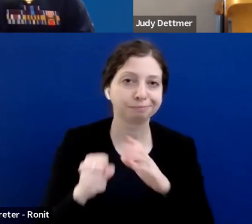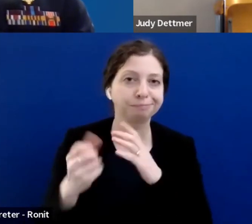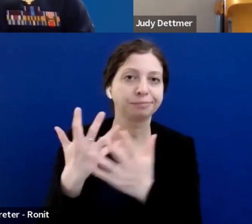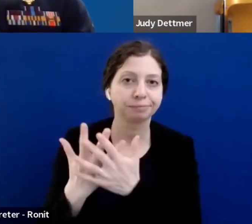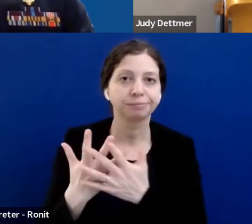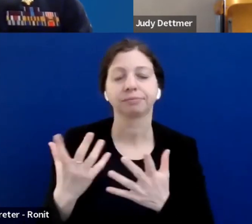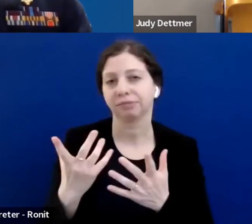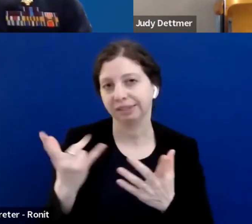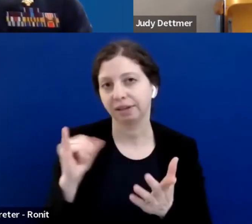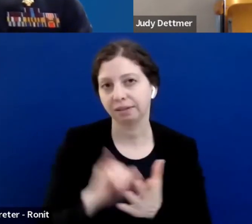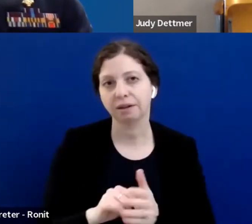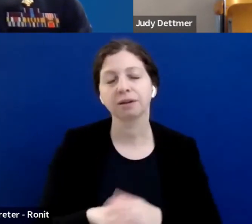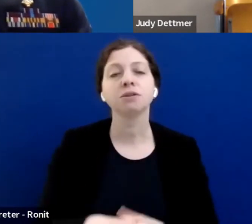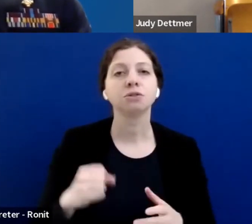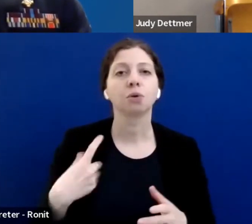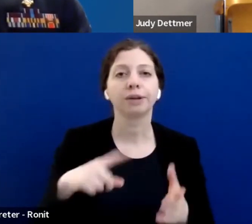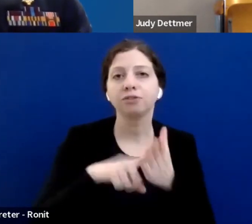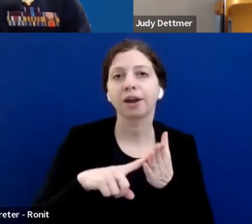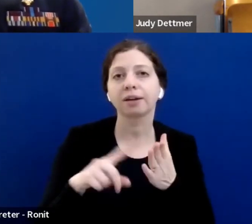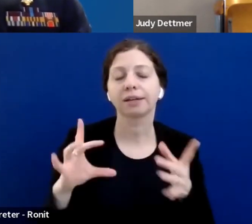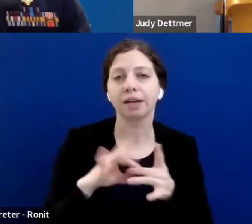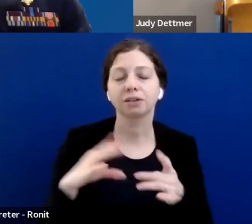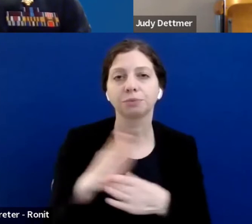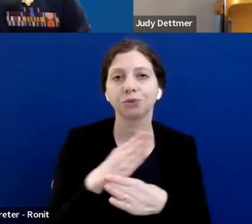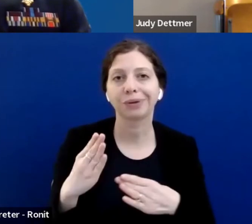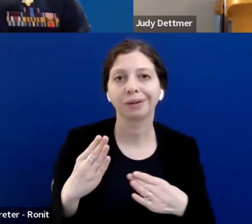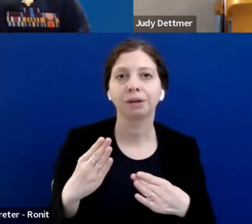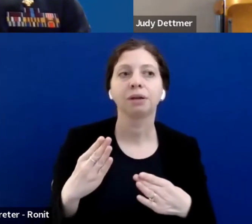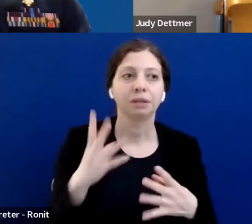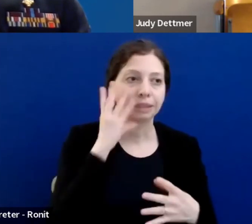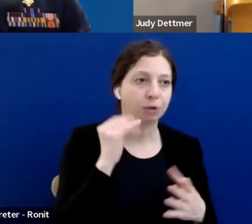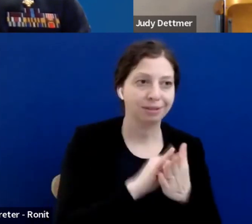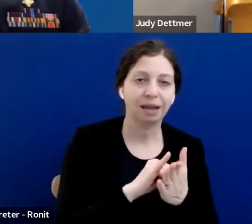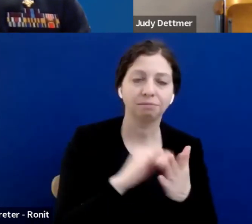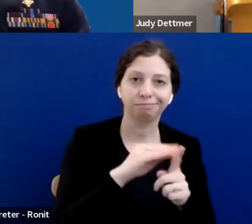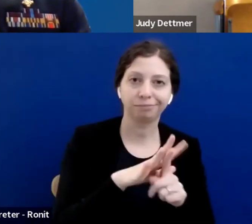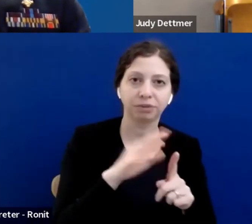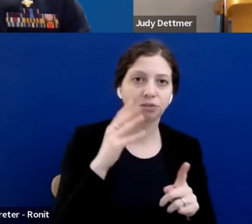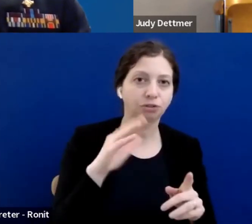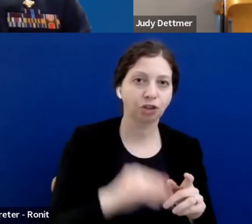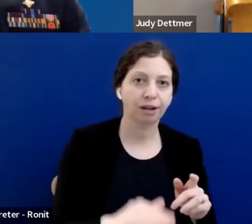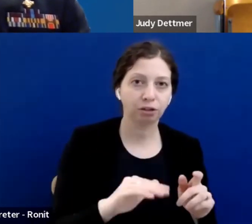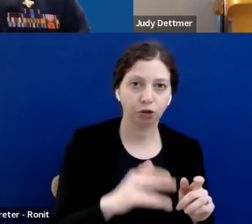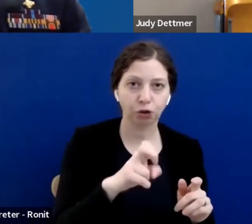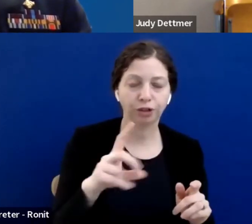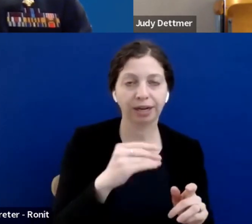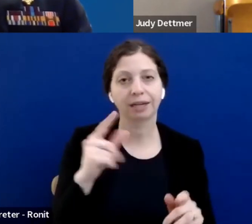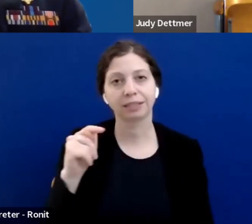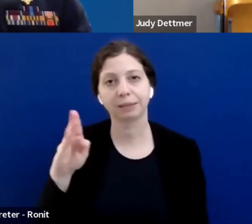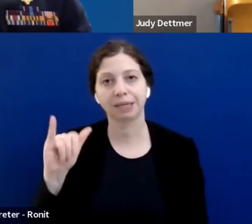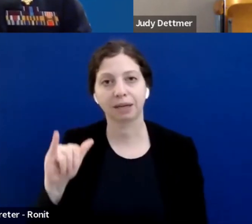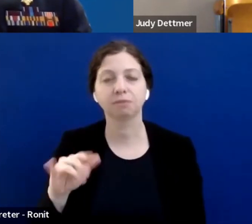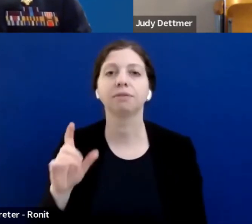And so we've looked at the connection between having experienced those in childhood and TBI and found an